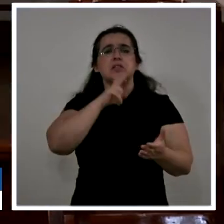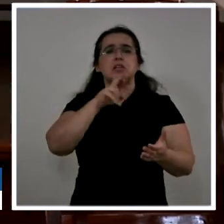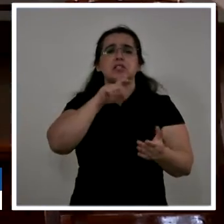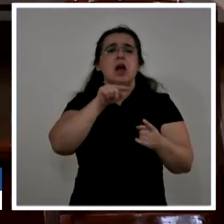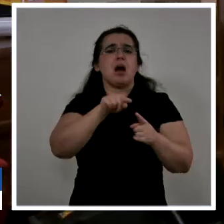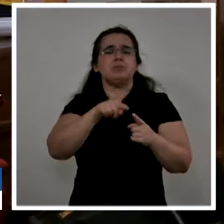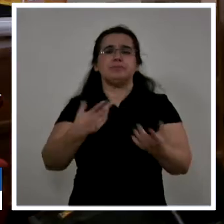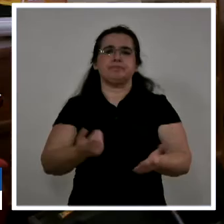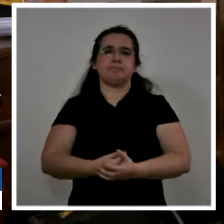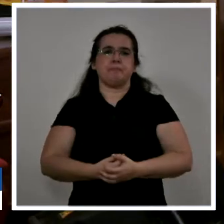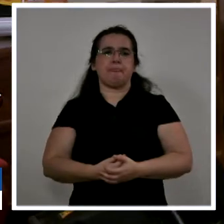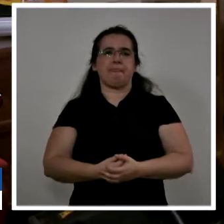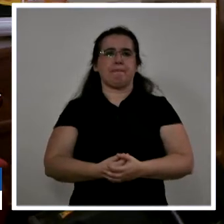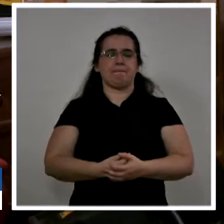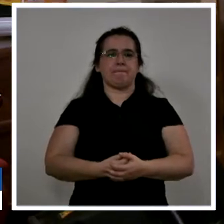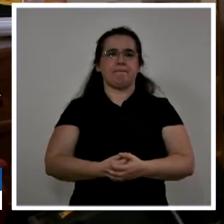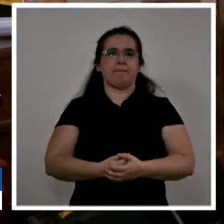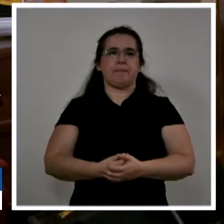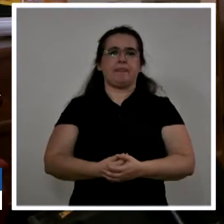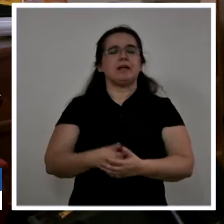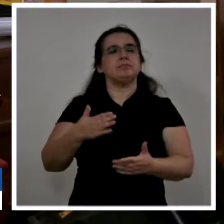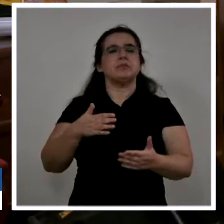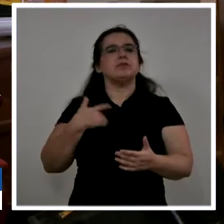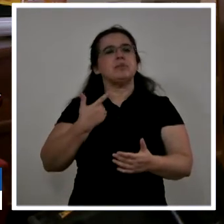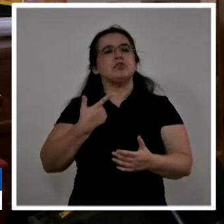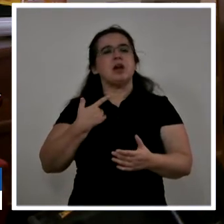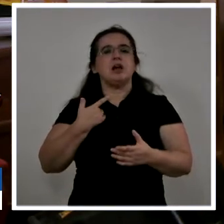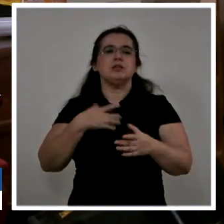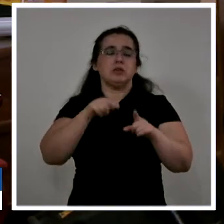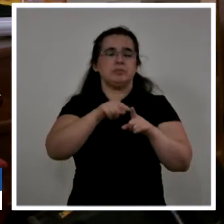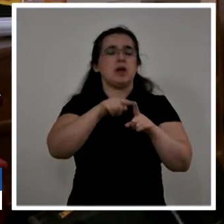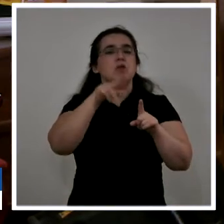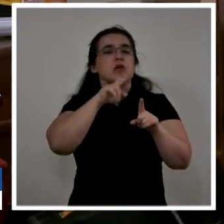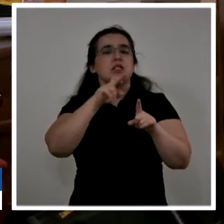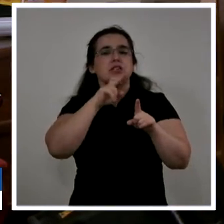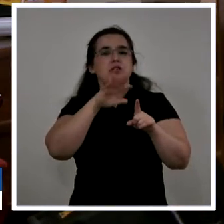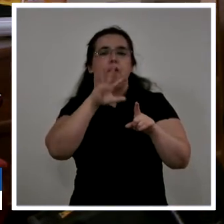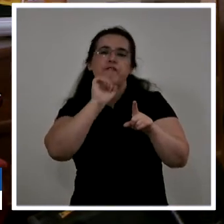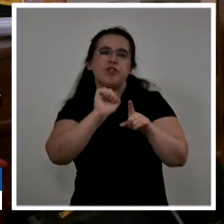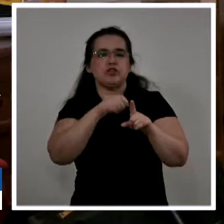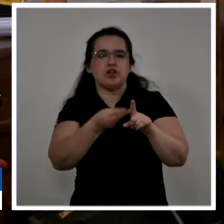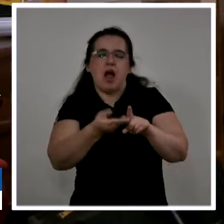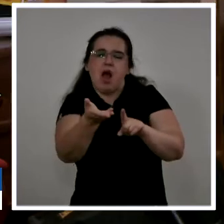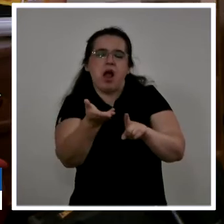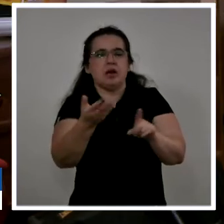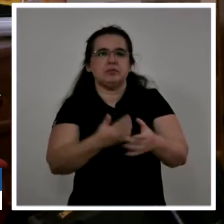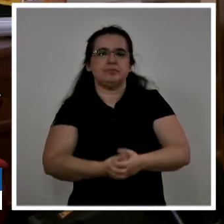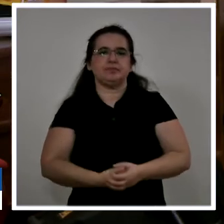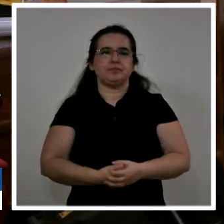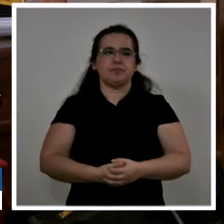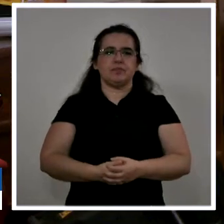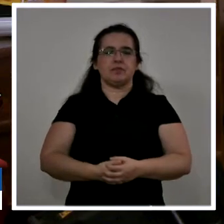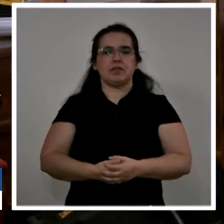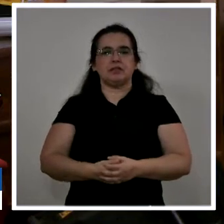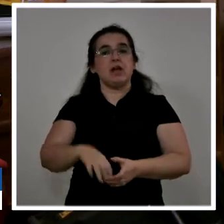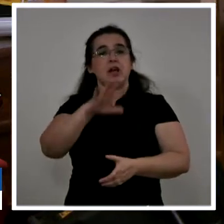ratinho. Now we're going to breed that mouse. E agora vamos procriar este rato. Now I've got mouse children. E portanto agora vou ter